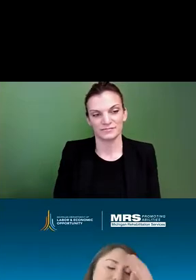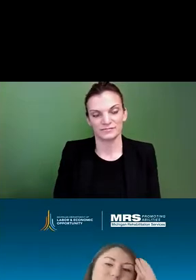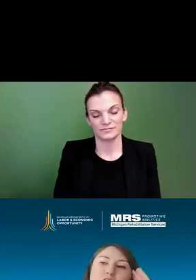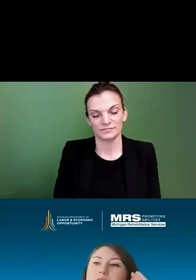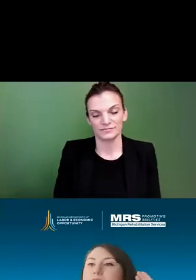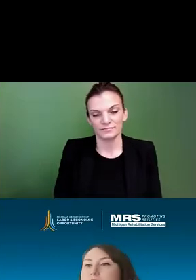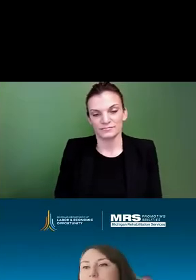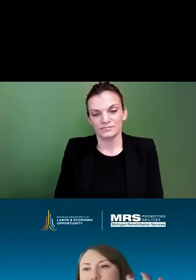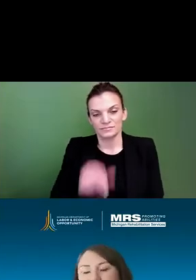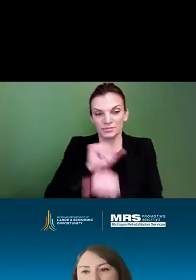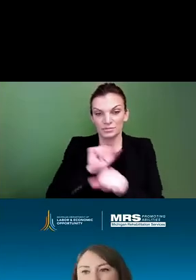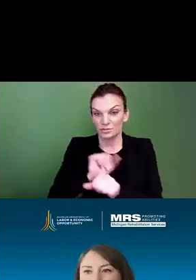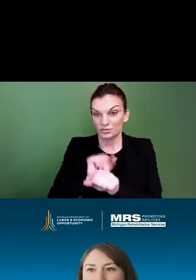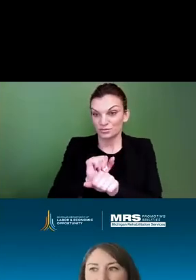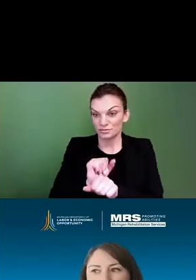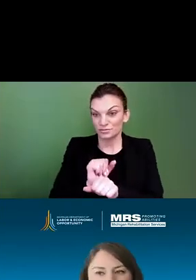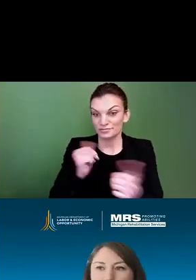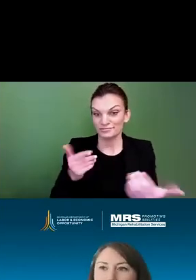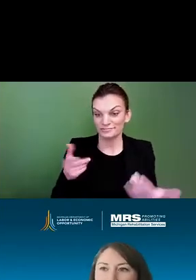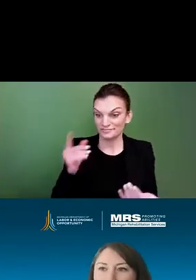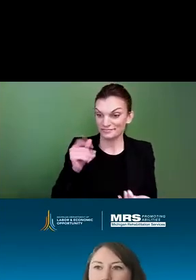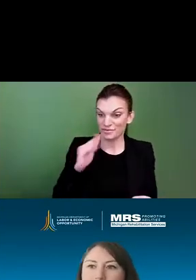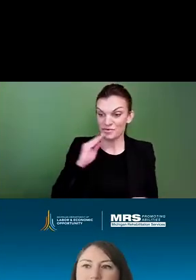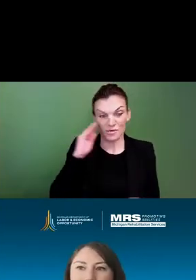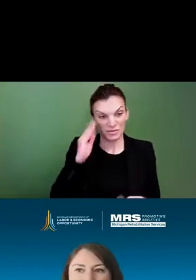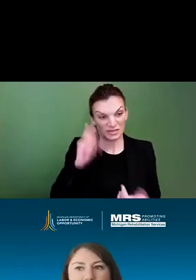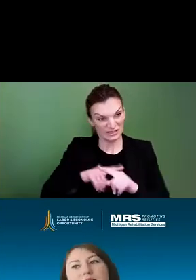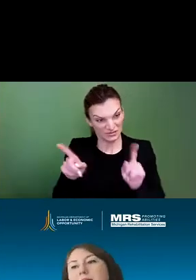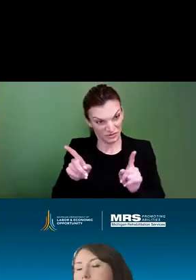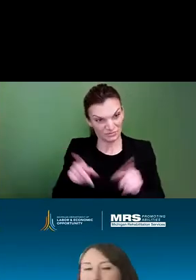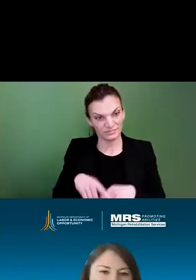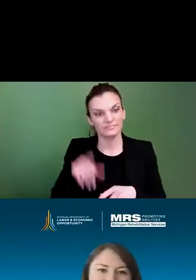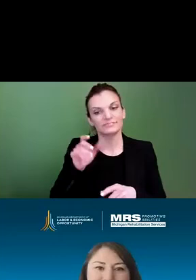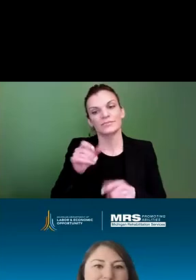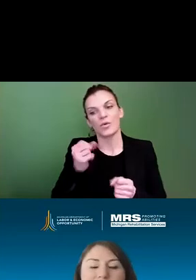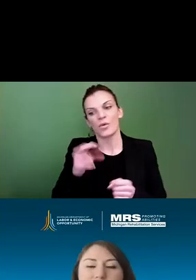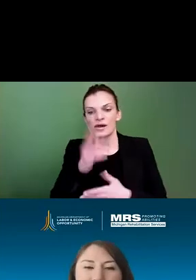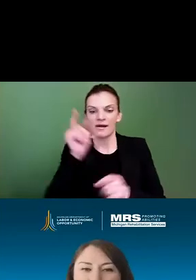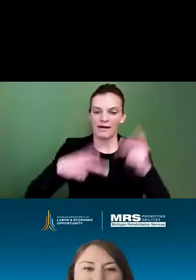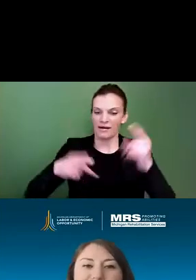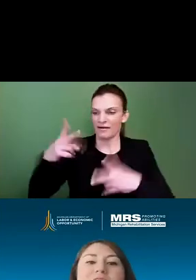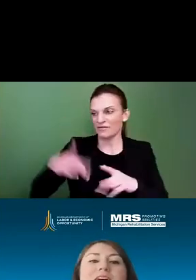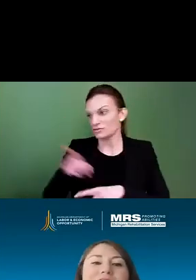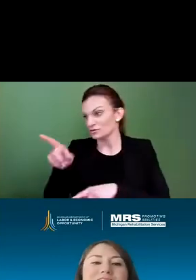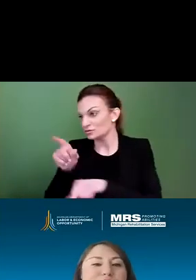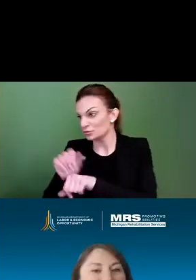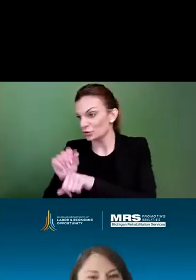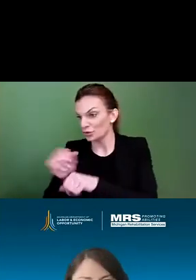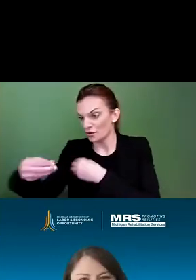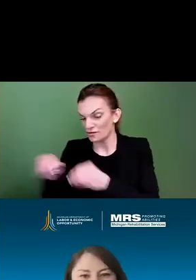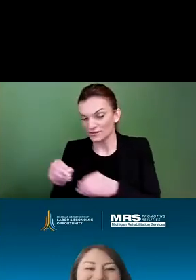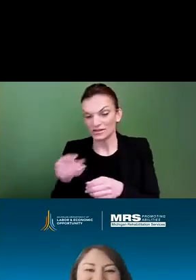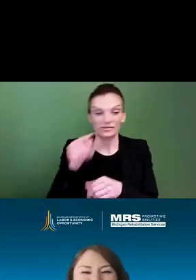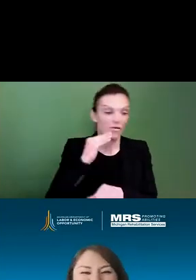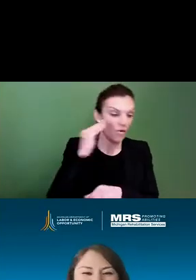work environment? We can't wear sweatpants 5 days a week. No, it's